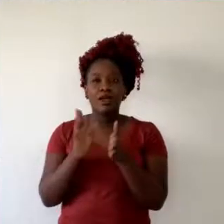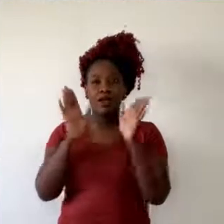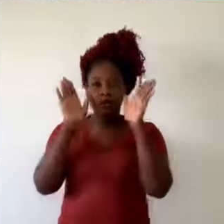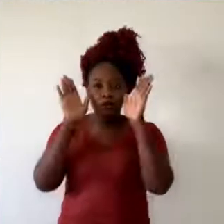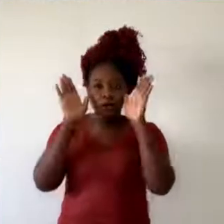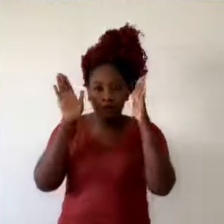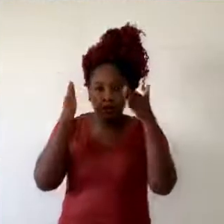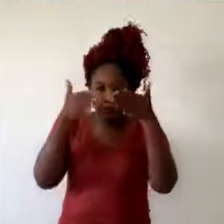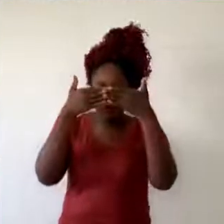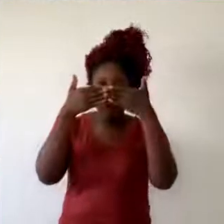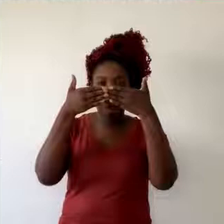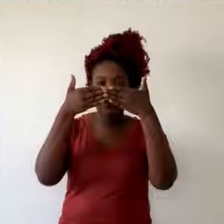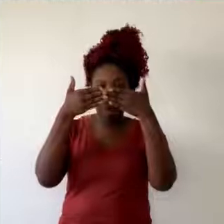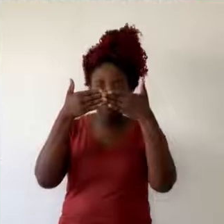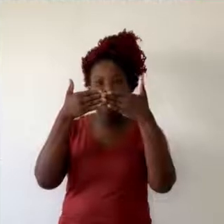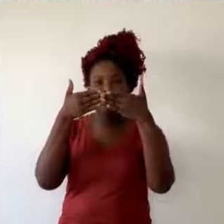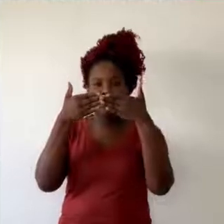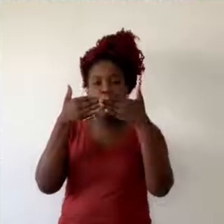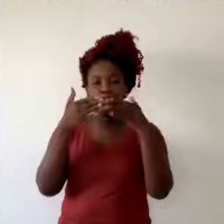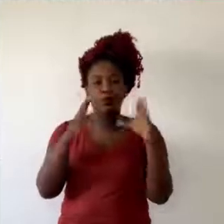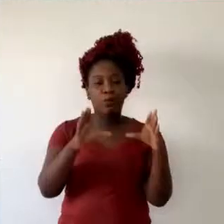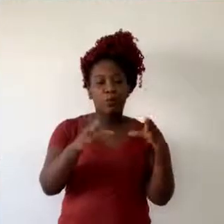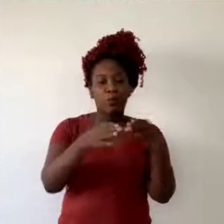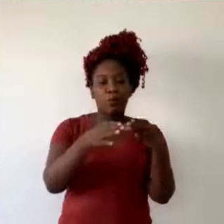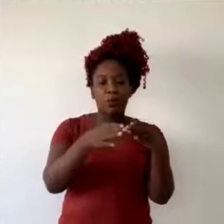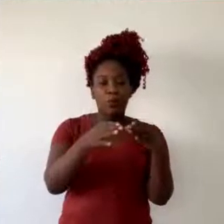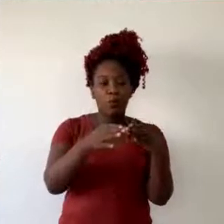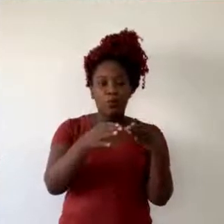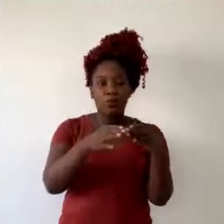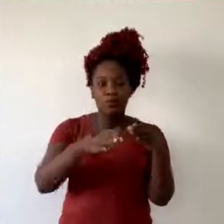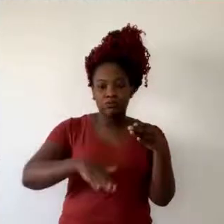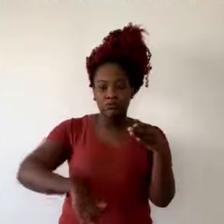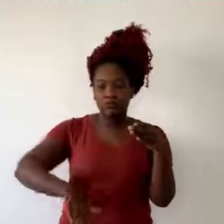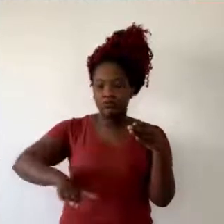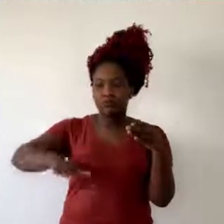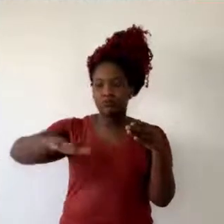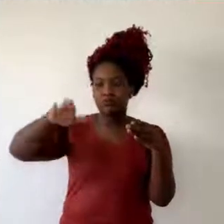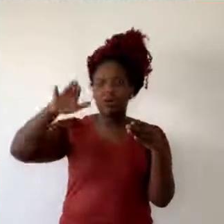like a bubble. It reflects that bubble. And